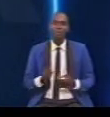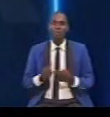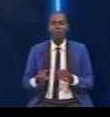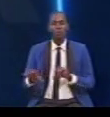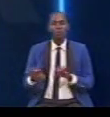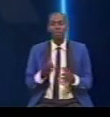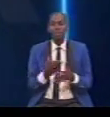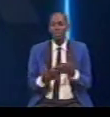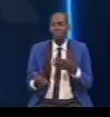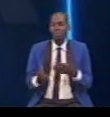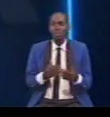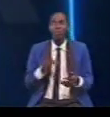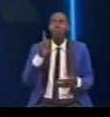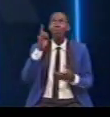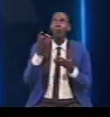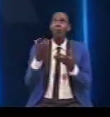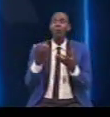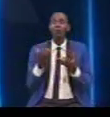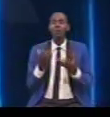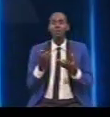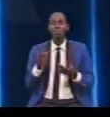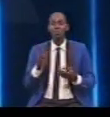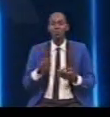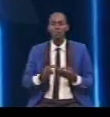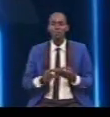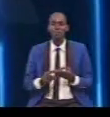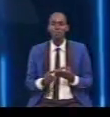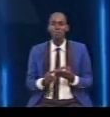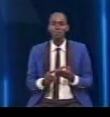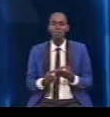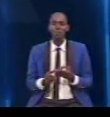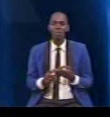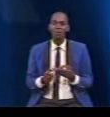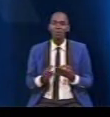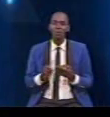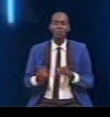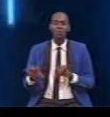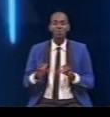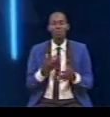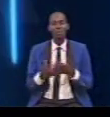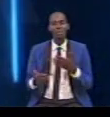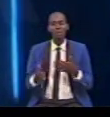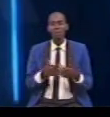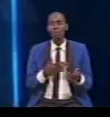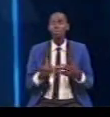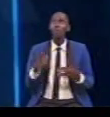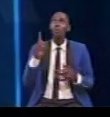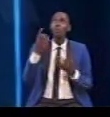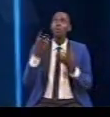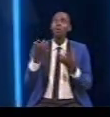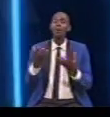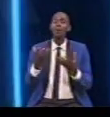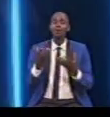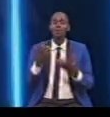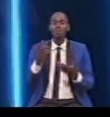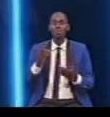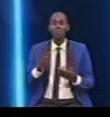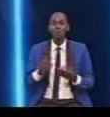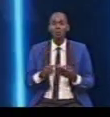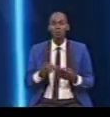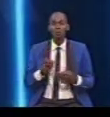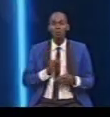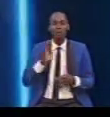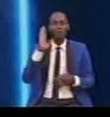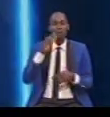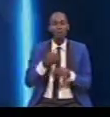To do whatever You want to. To do whatever You want to. I